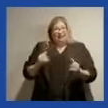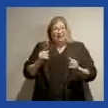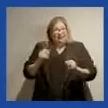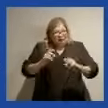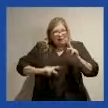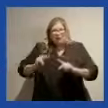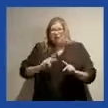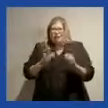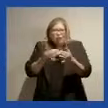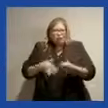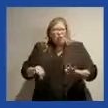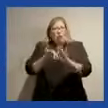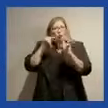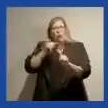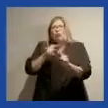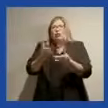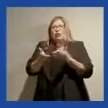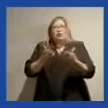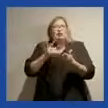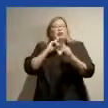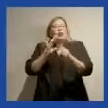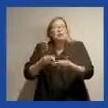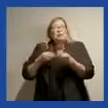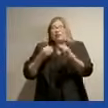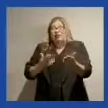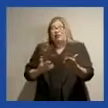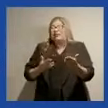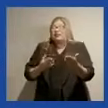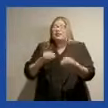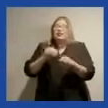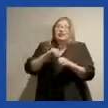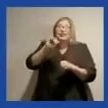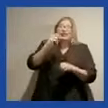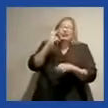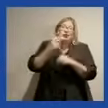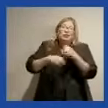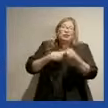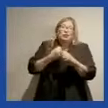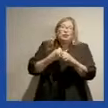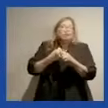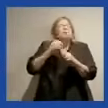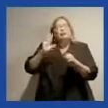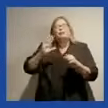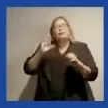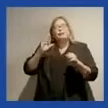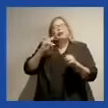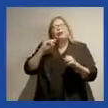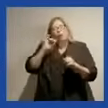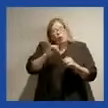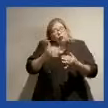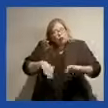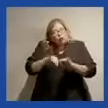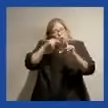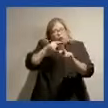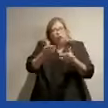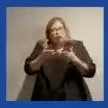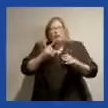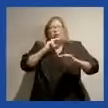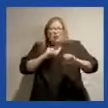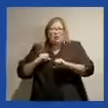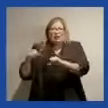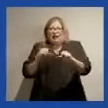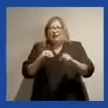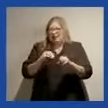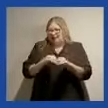Core services are being provided in this two-year, are being protected in this two-year blueprint. So let's talk